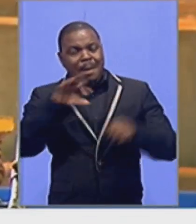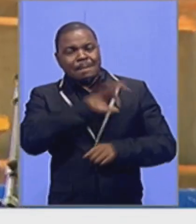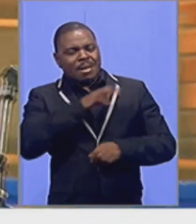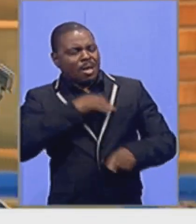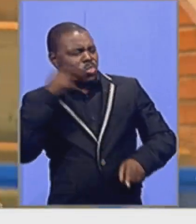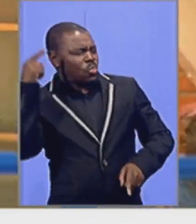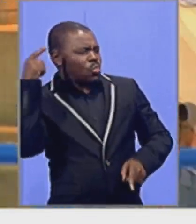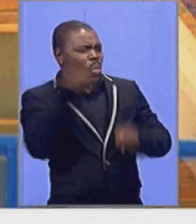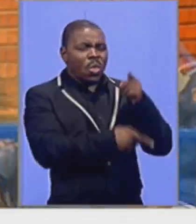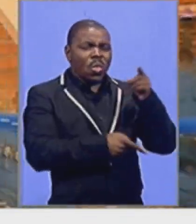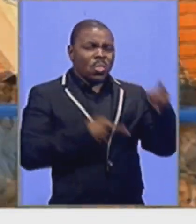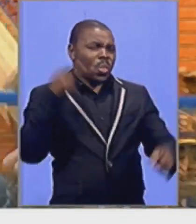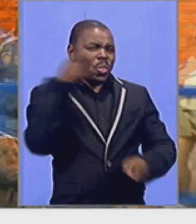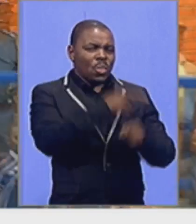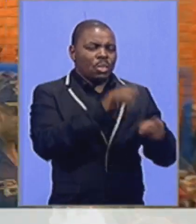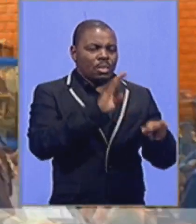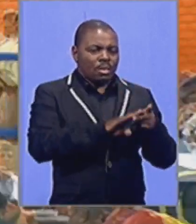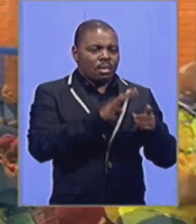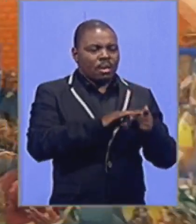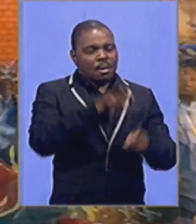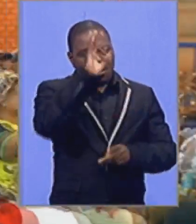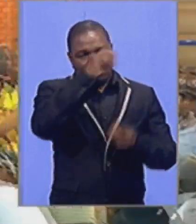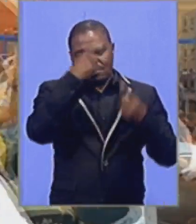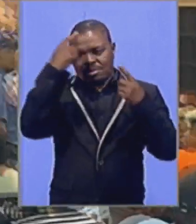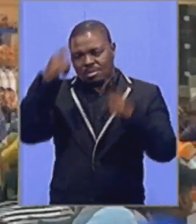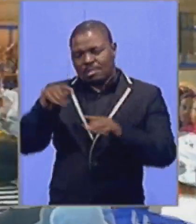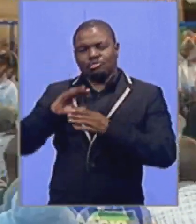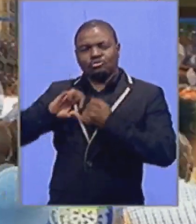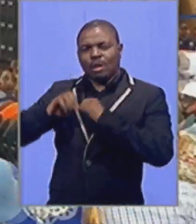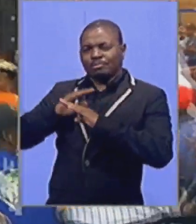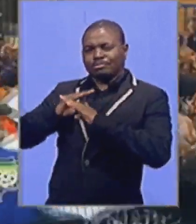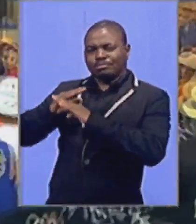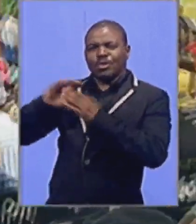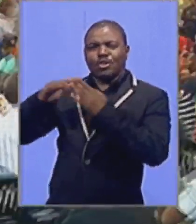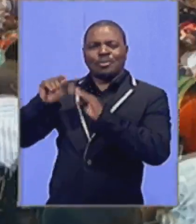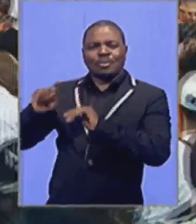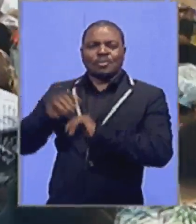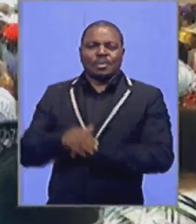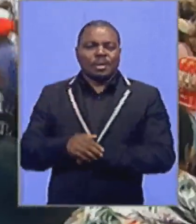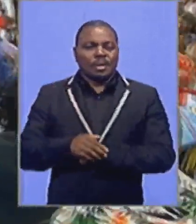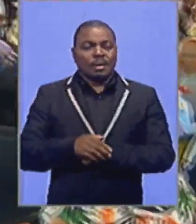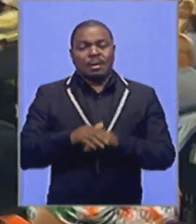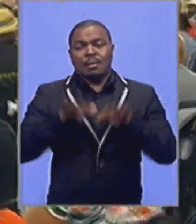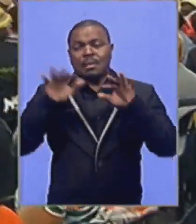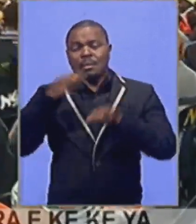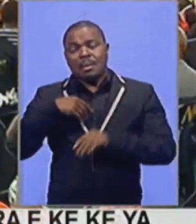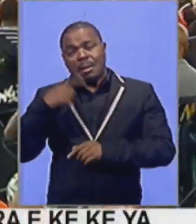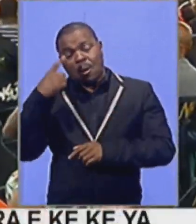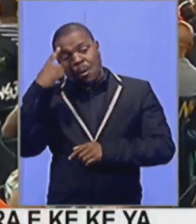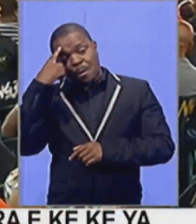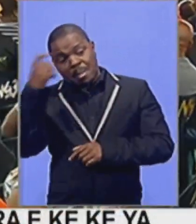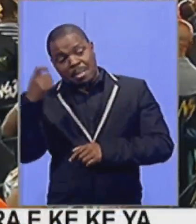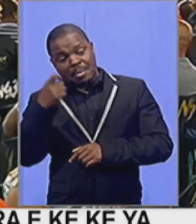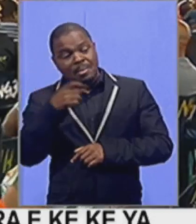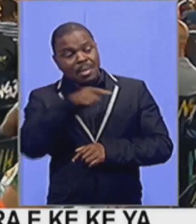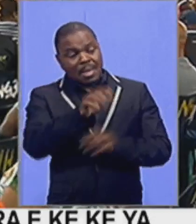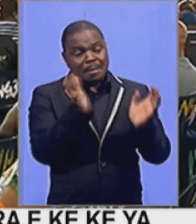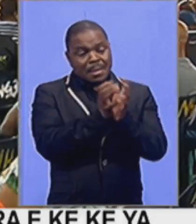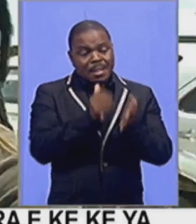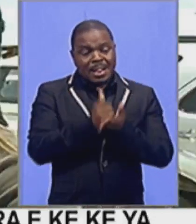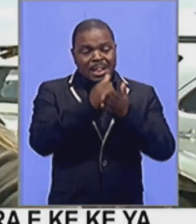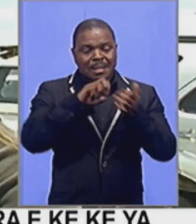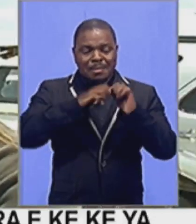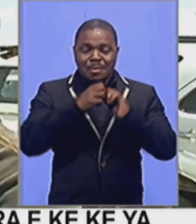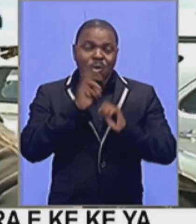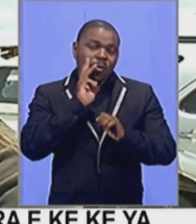ba bitswa go kobatša seemo. Badudi ba re ga bana tshepo ya gore kopano ye e tlo rarolla mathata a bona a metsi. Re ne